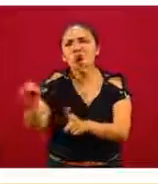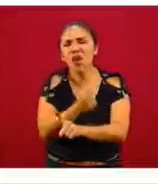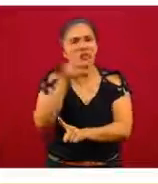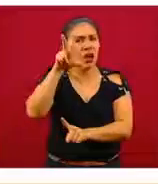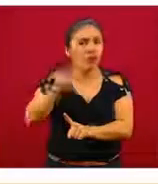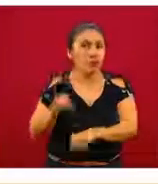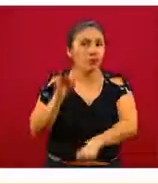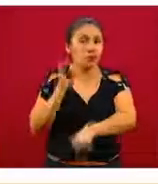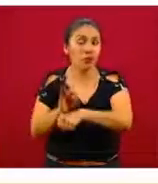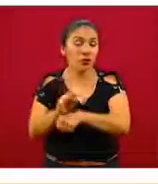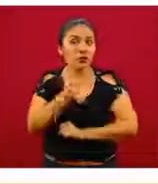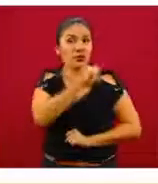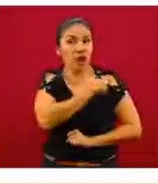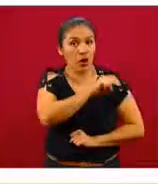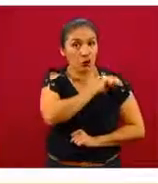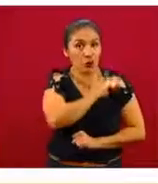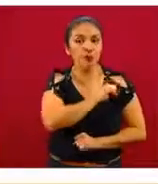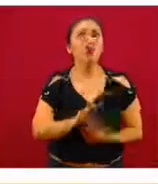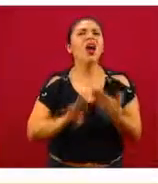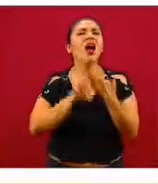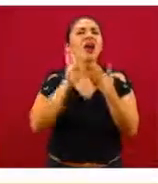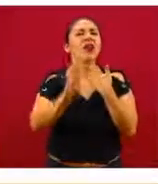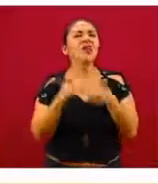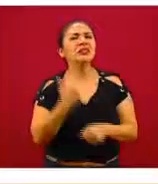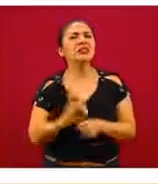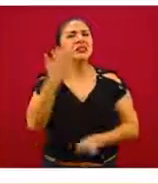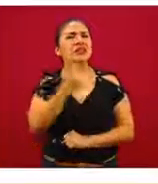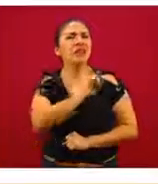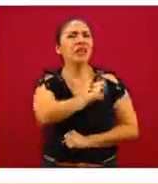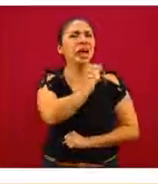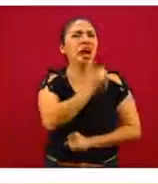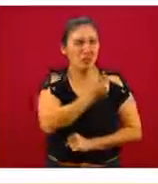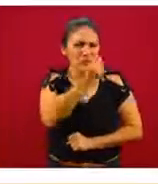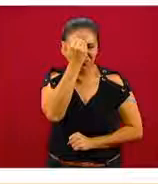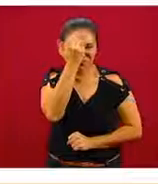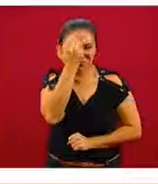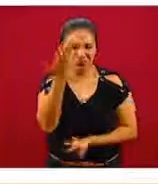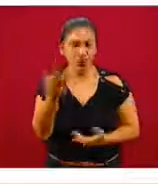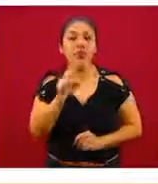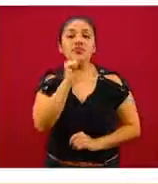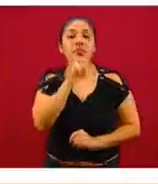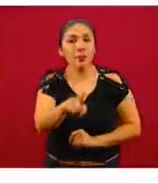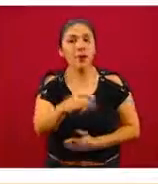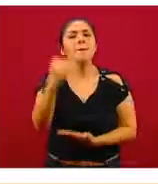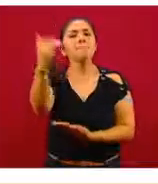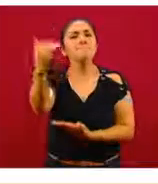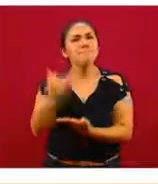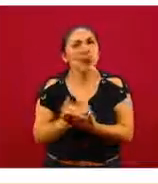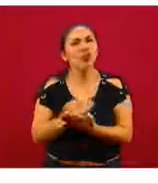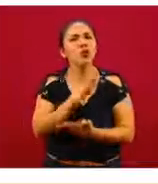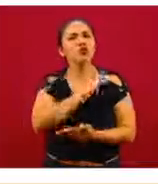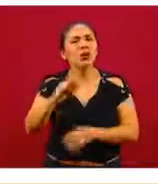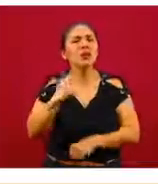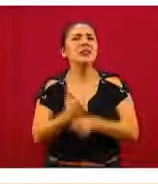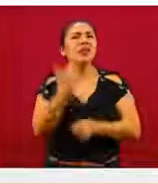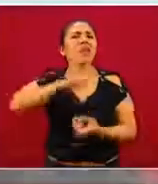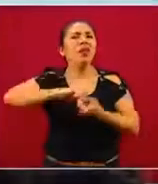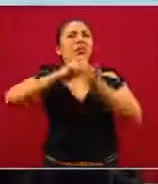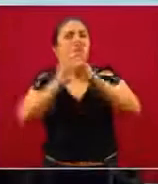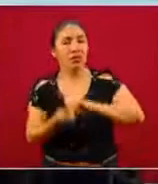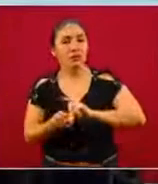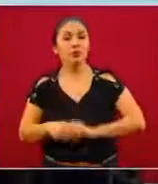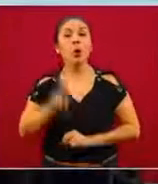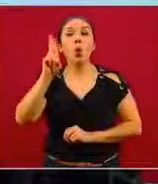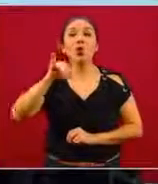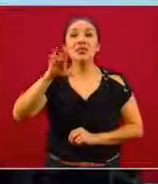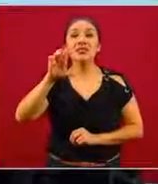against violence and as well their health, avoiding health risks, such as and minimizing